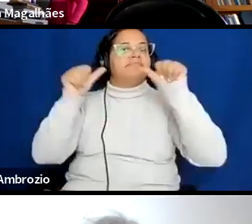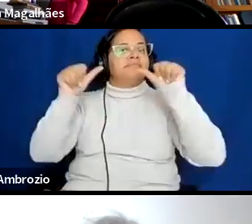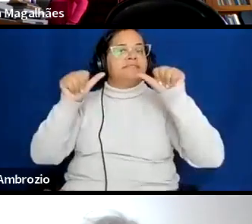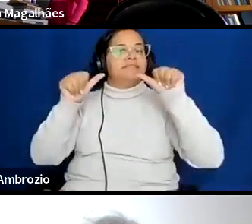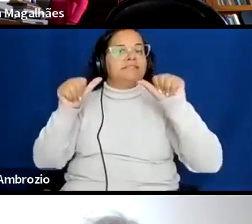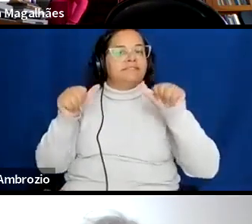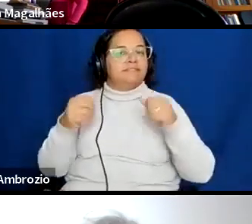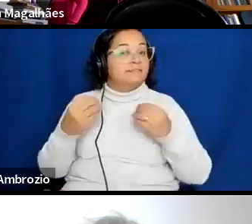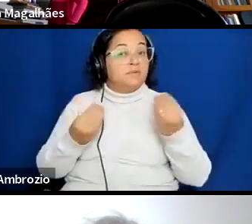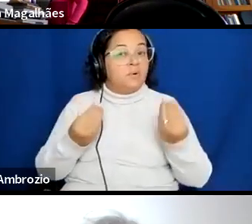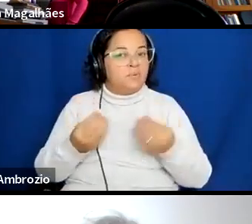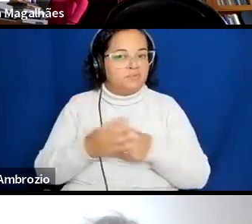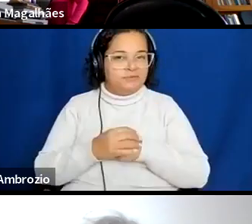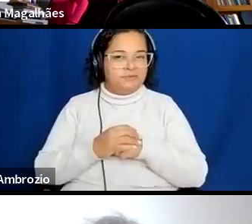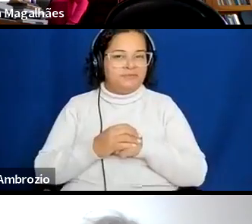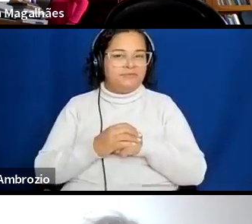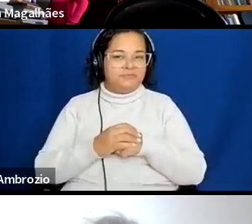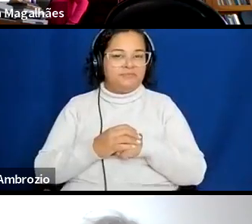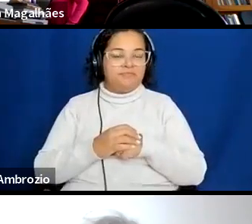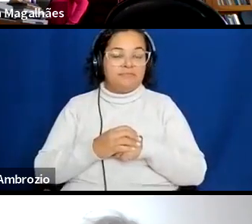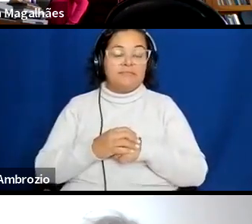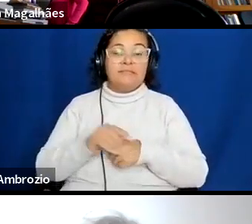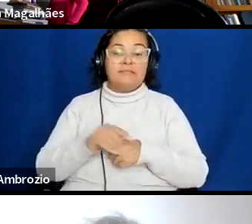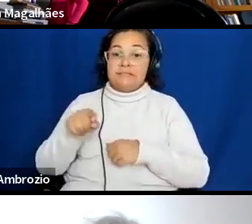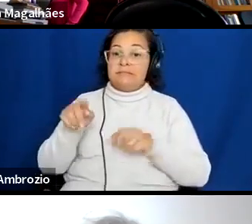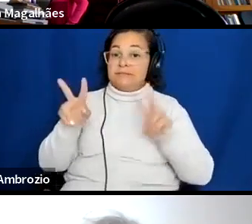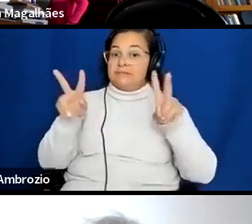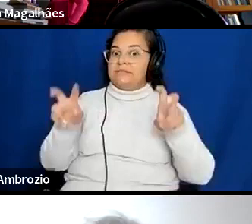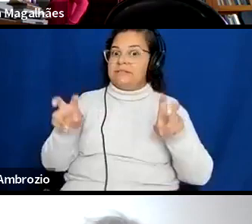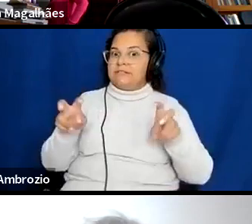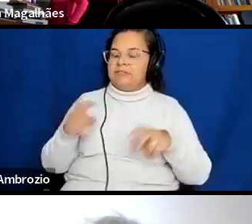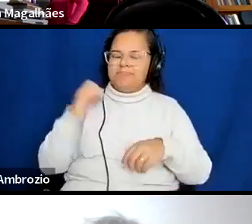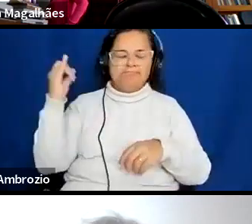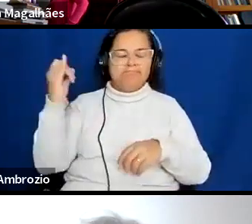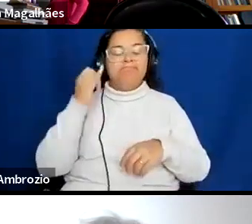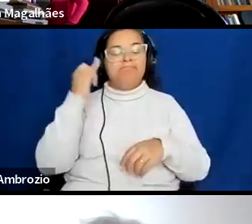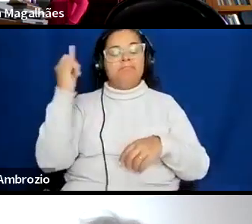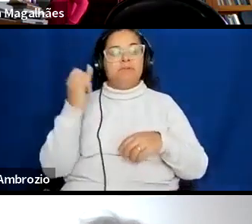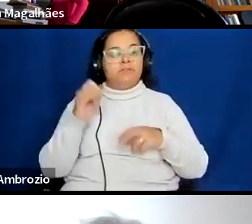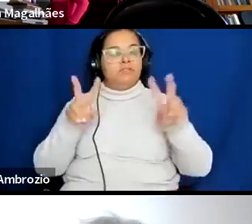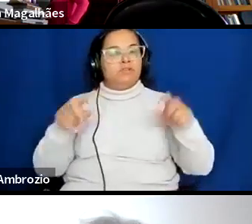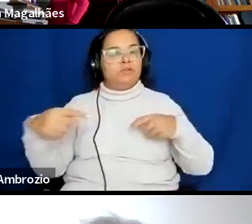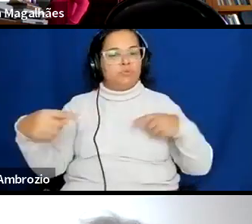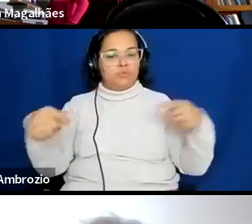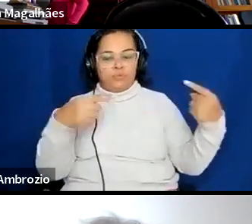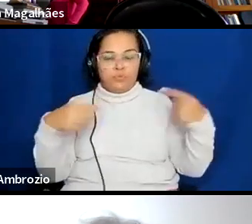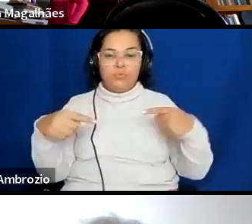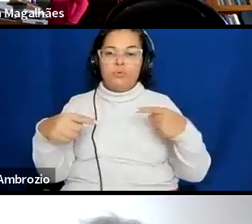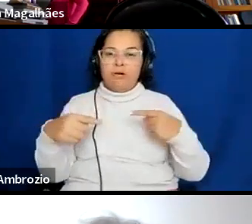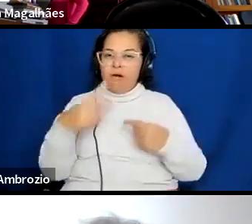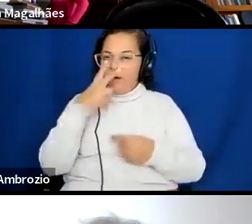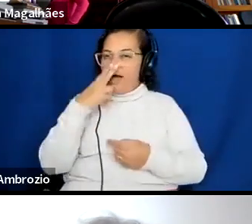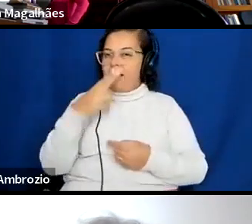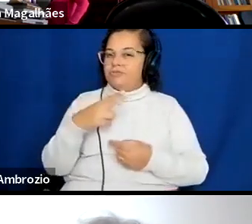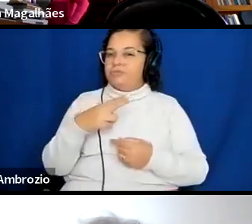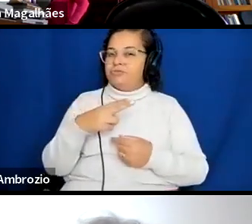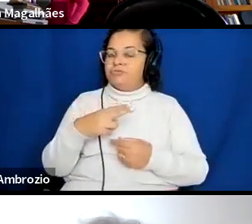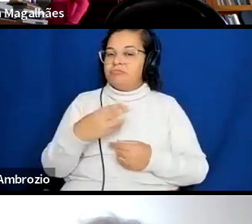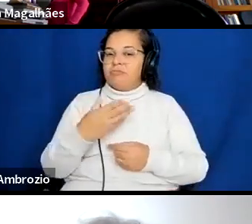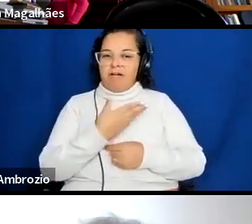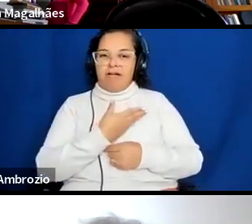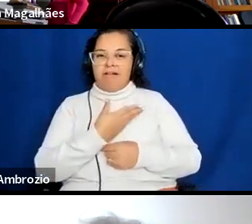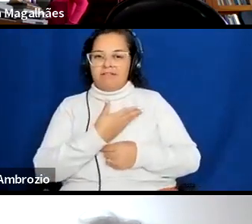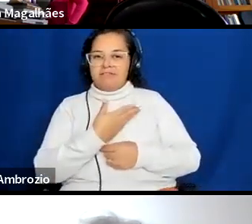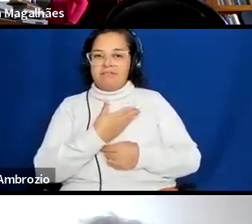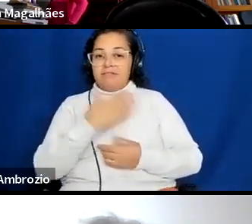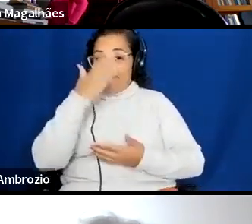is a big question. And of course, your contributions of Brazilian colleagues and theorists, not least, of course, Paulo